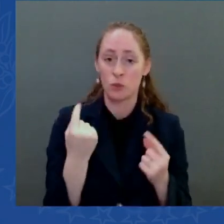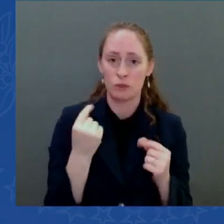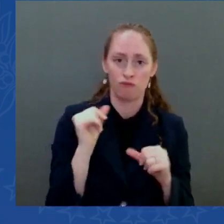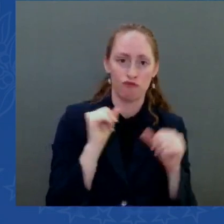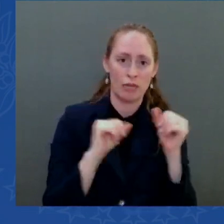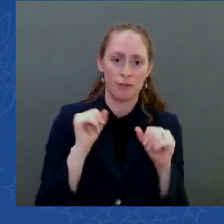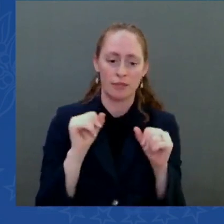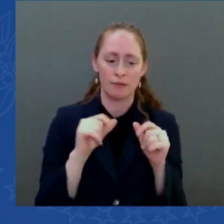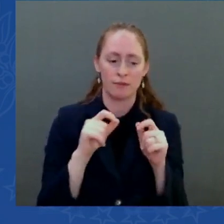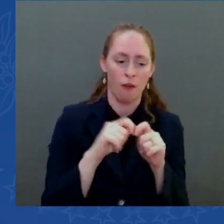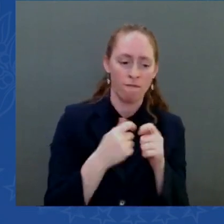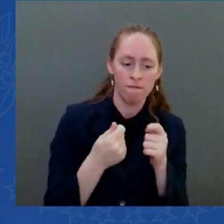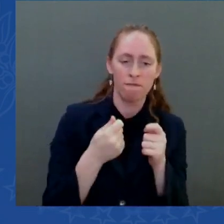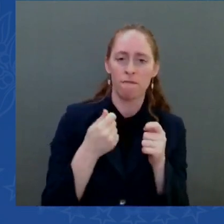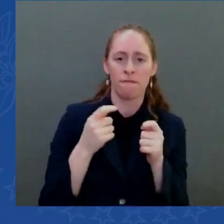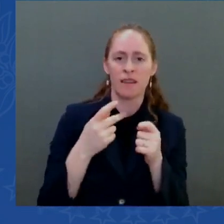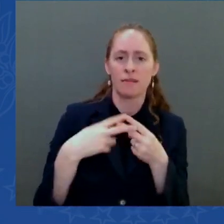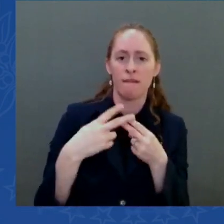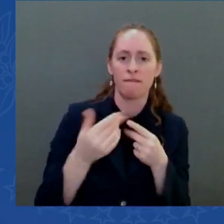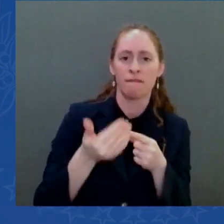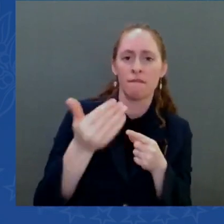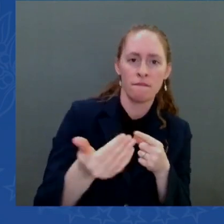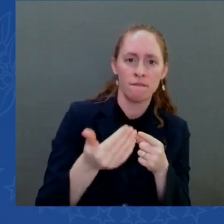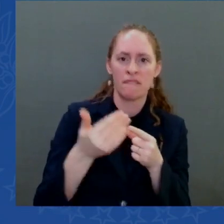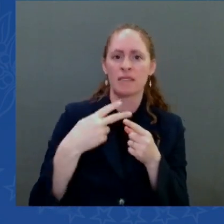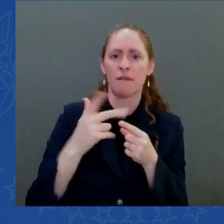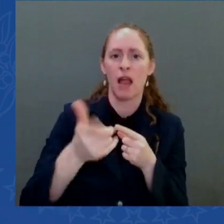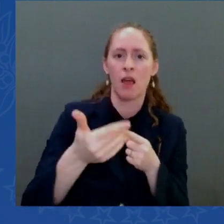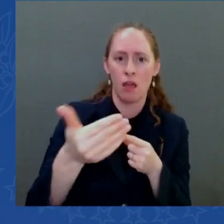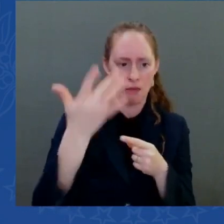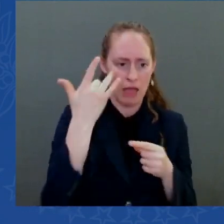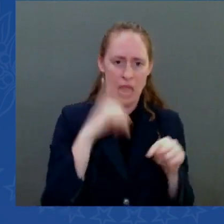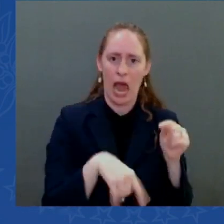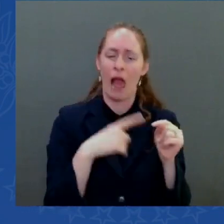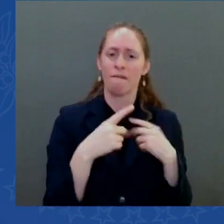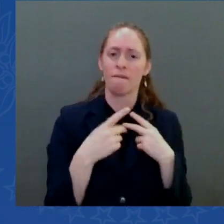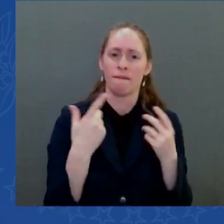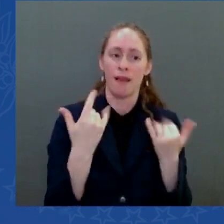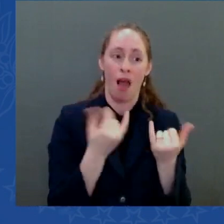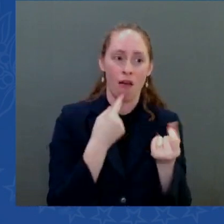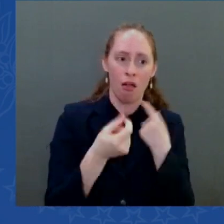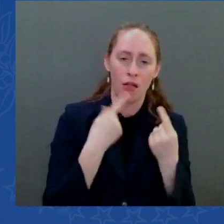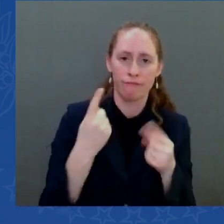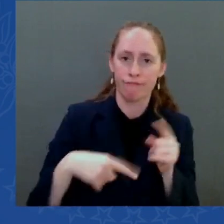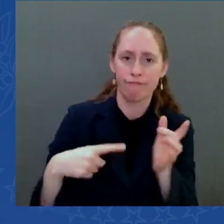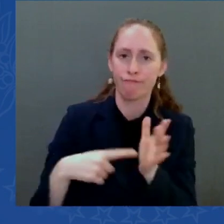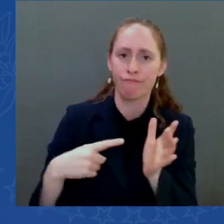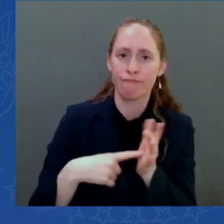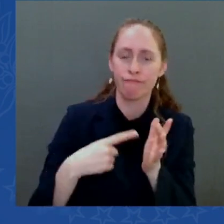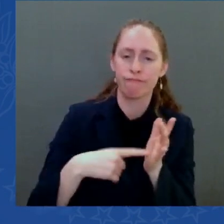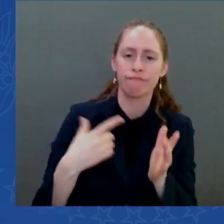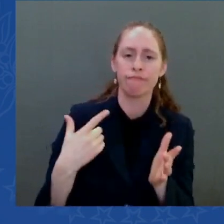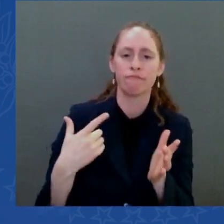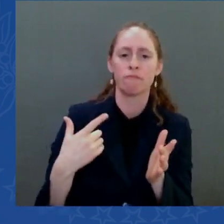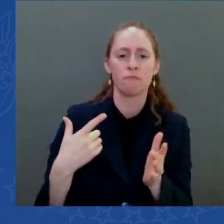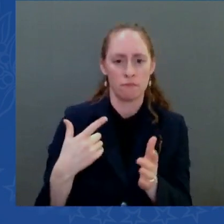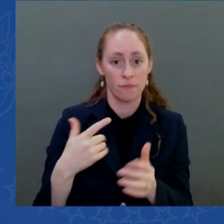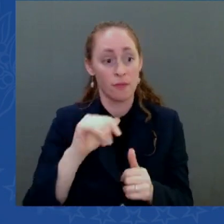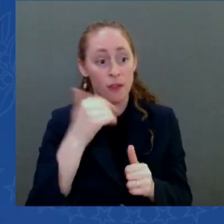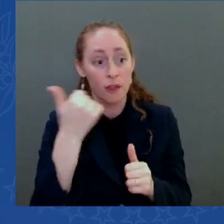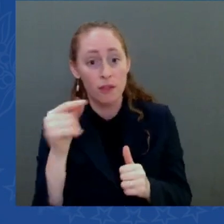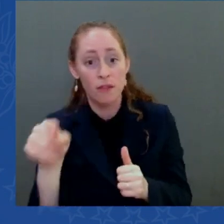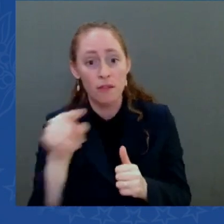them. There's others simply not fill their prescriptions at all. As I said, for God's sake, this is the United States